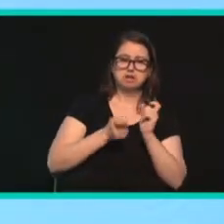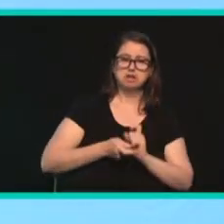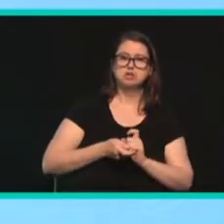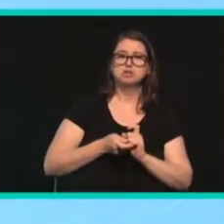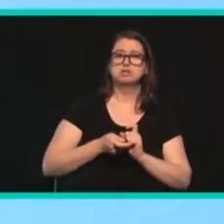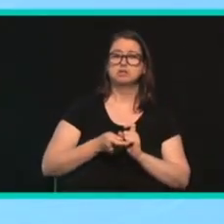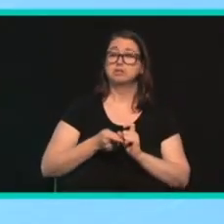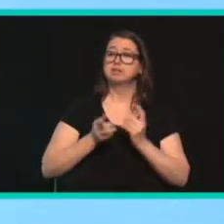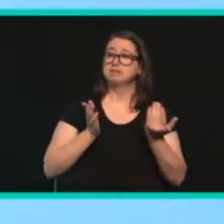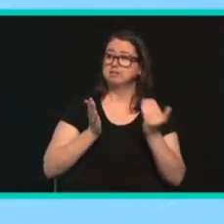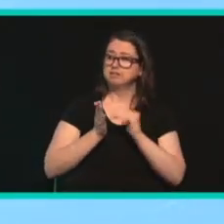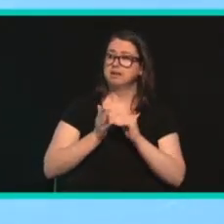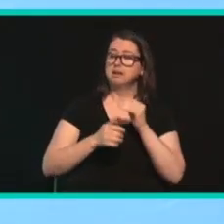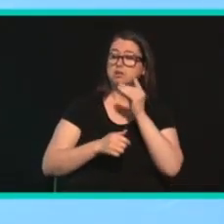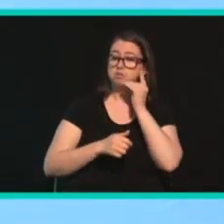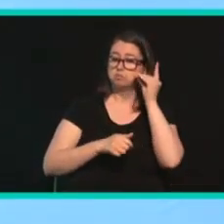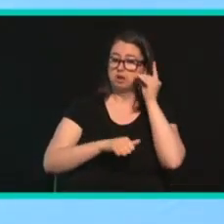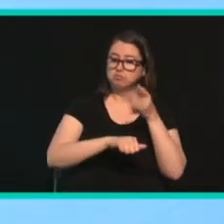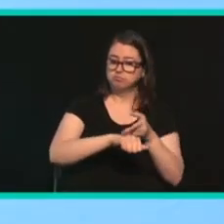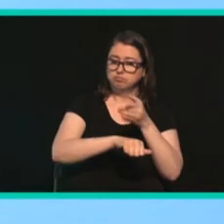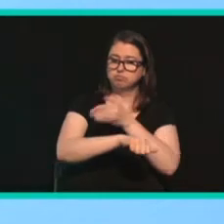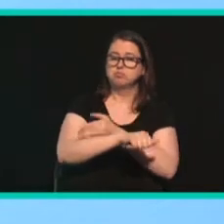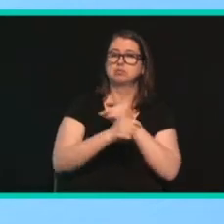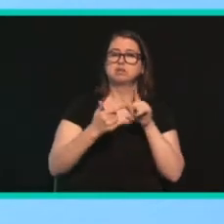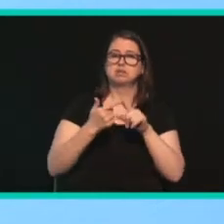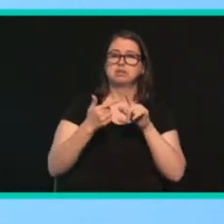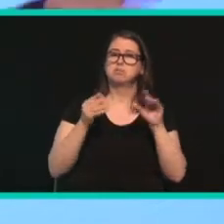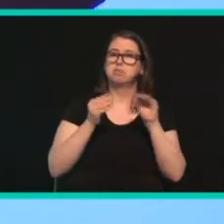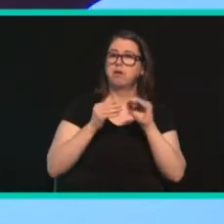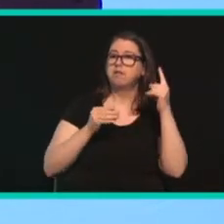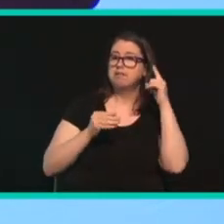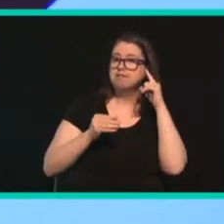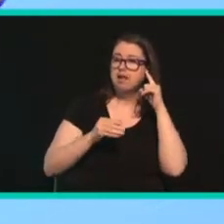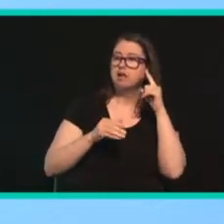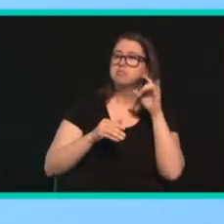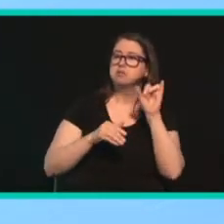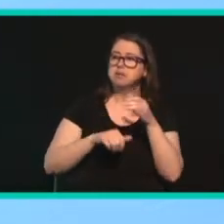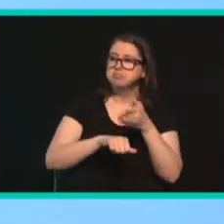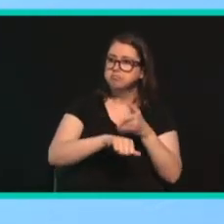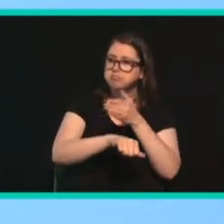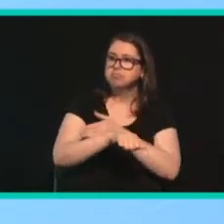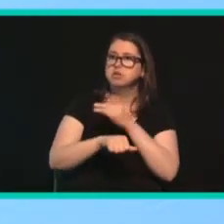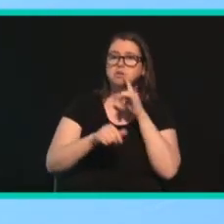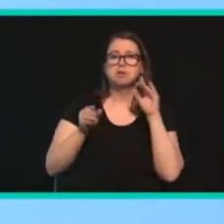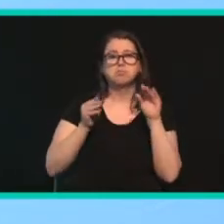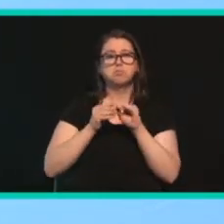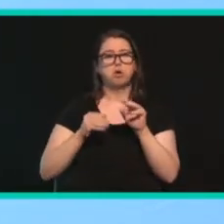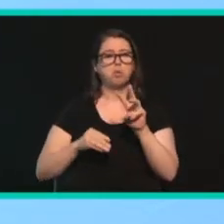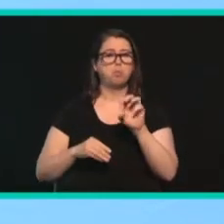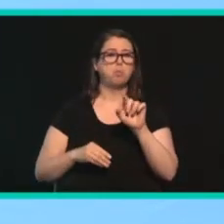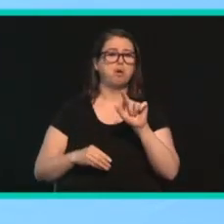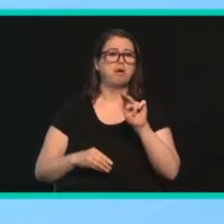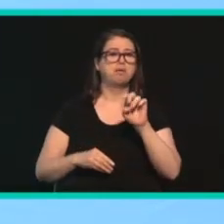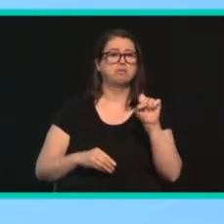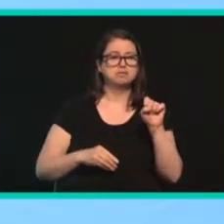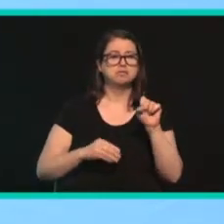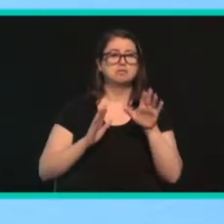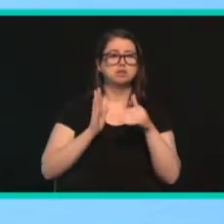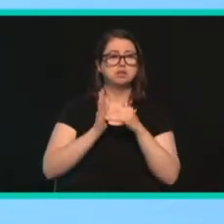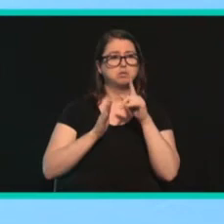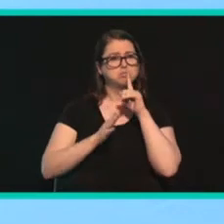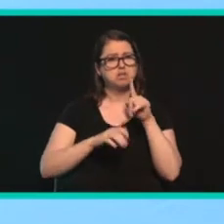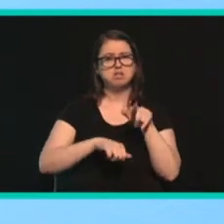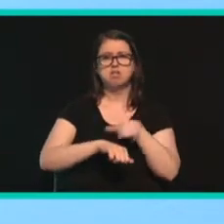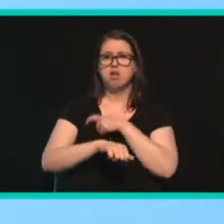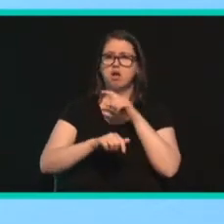Again, improving the dorms, and it's really that sound is really more of an issue. Make sure there's a wellness center, something like this, where it's good long hours for them to be able to